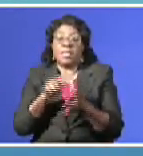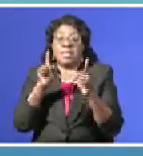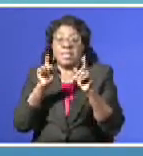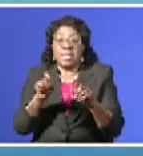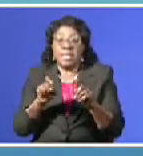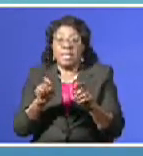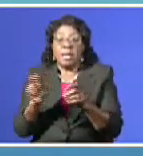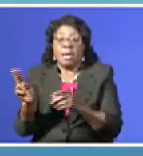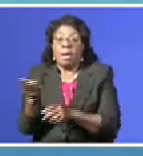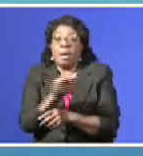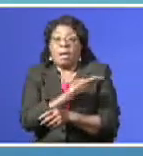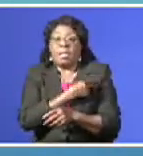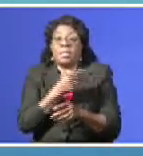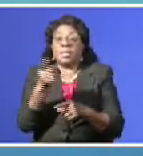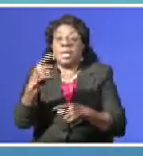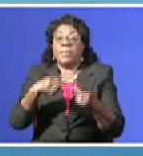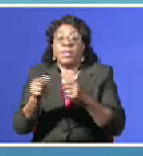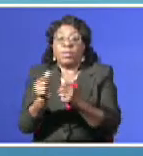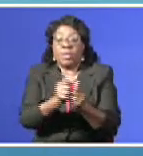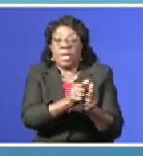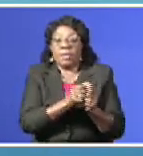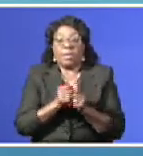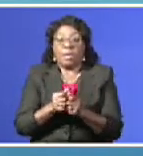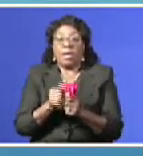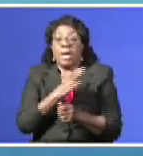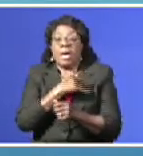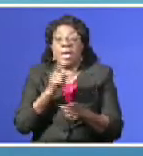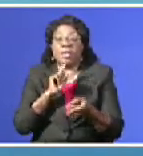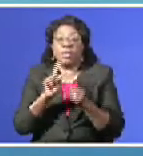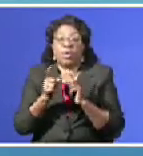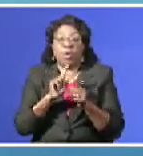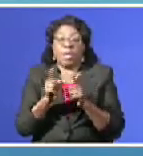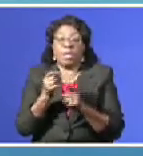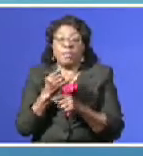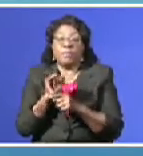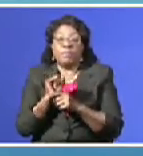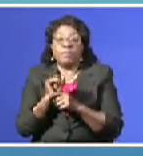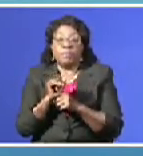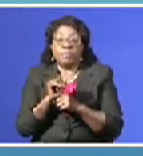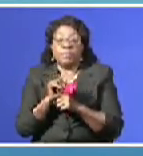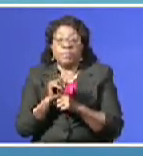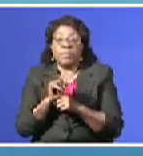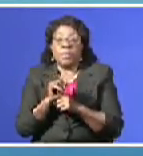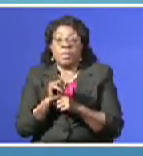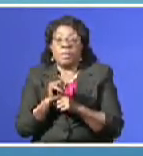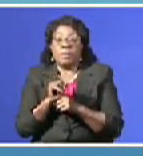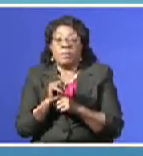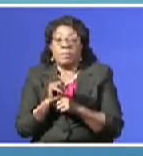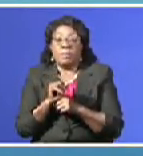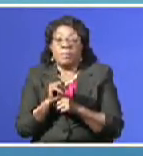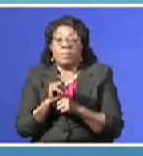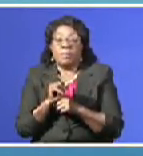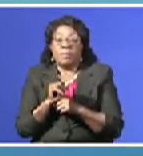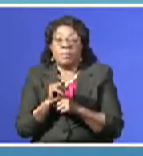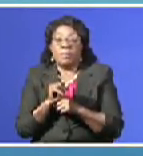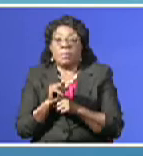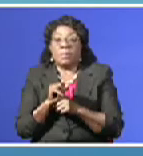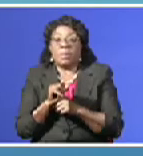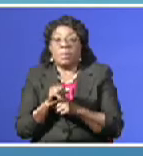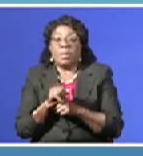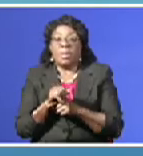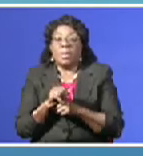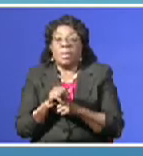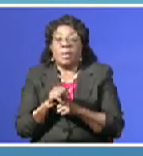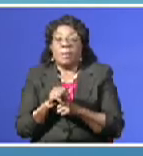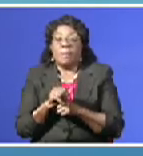getting together and having dialogue. The sad thing is we have a silo effect in our country, particularly people working with